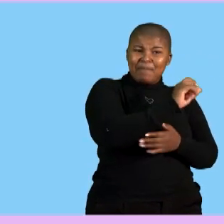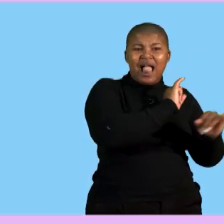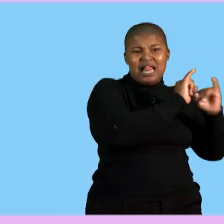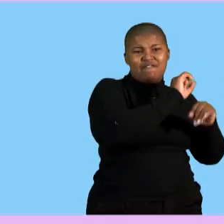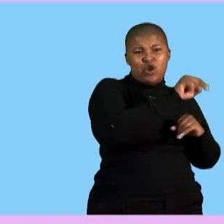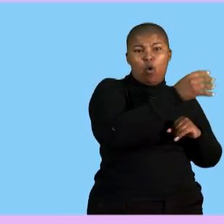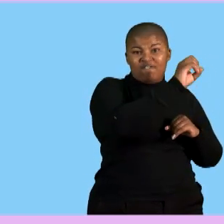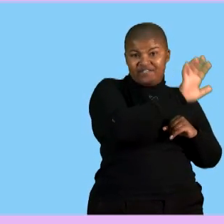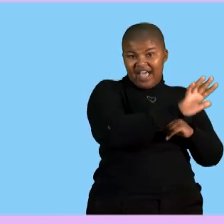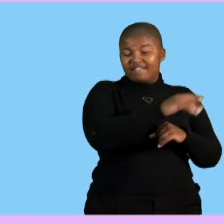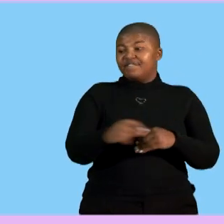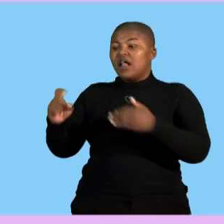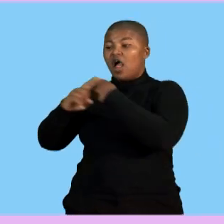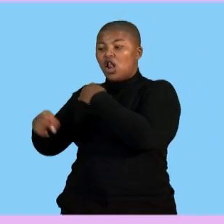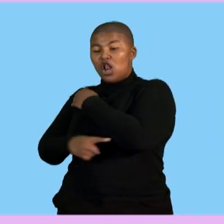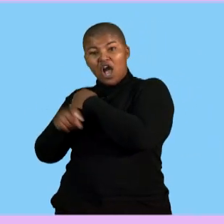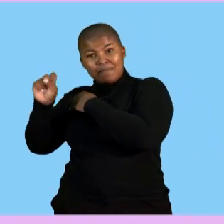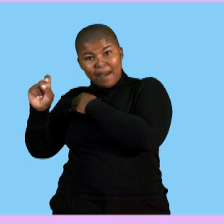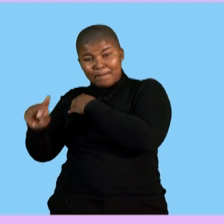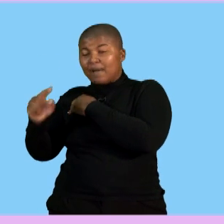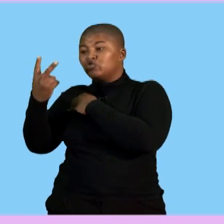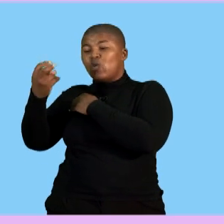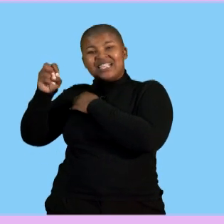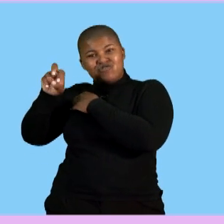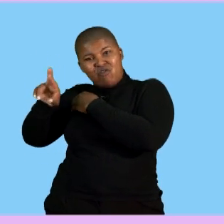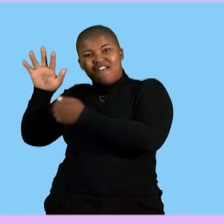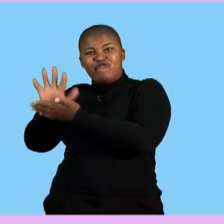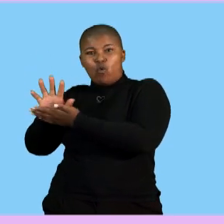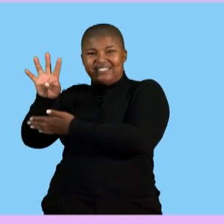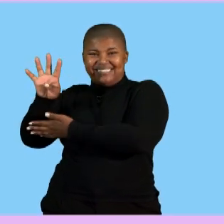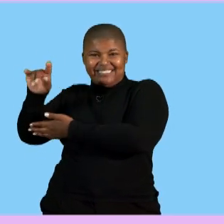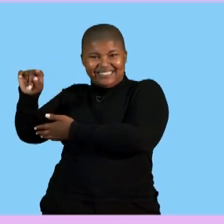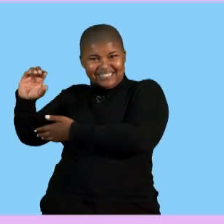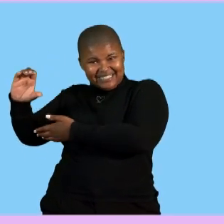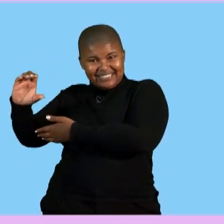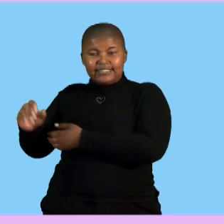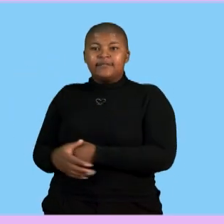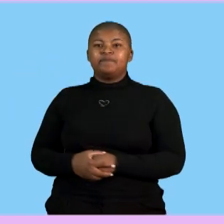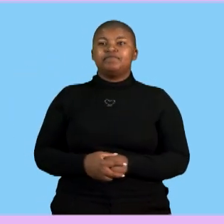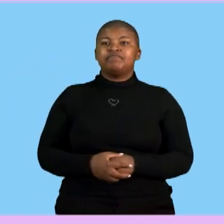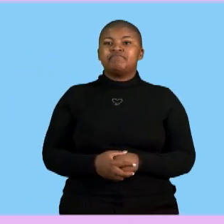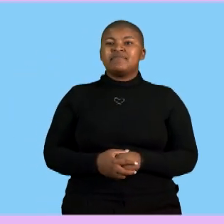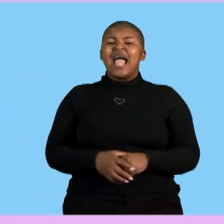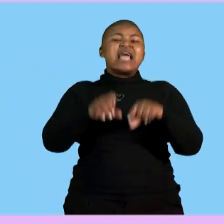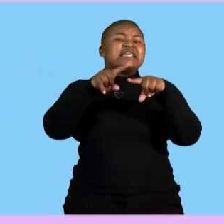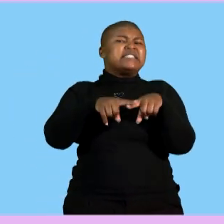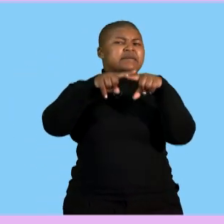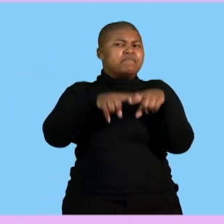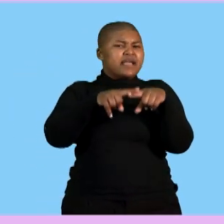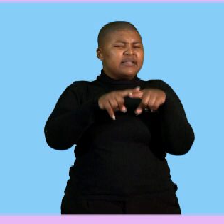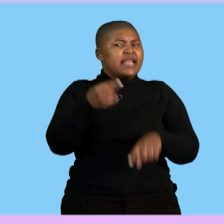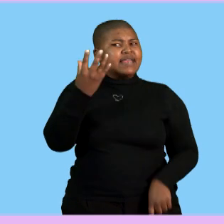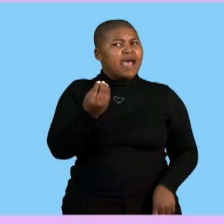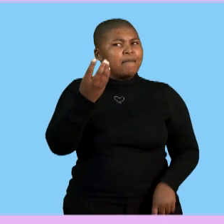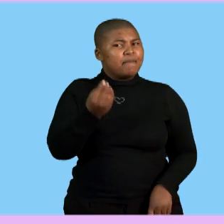the year. Let's look at the questions that they ask. Name the dependent variable from